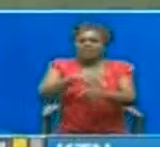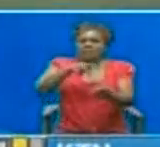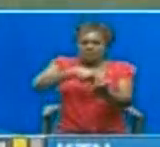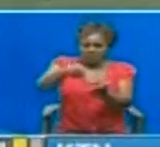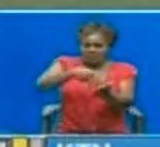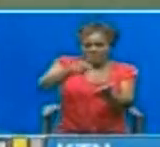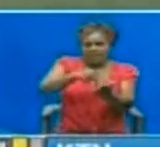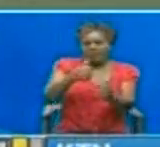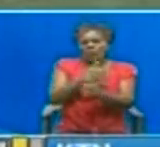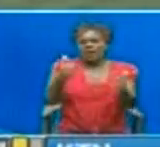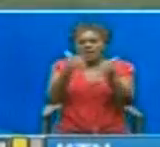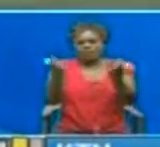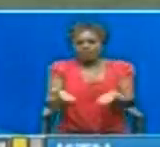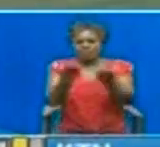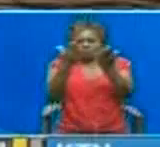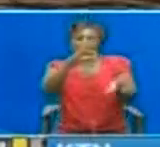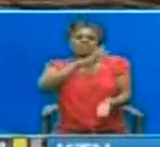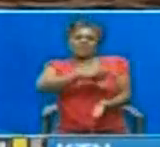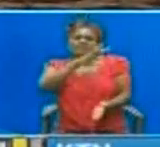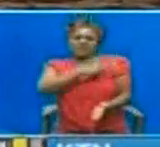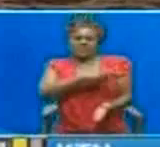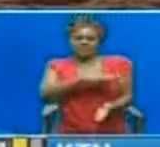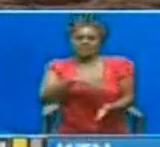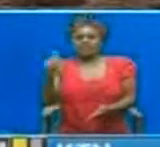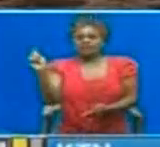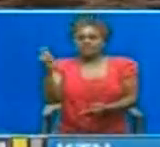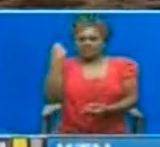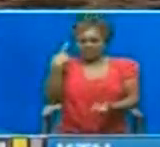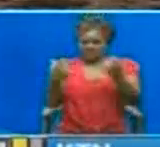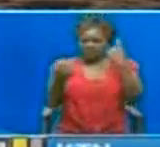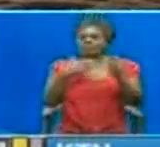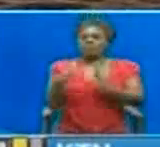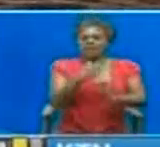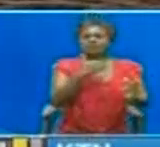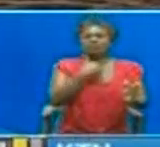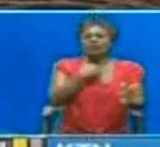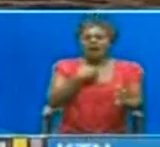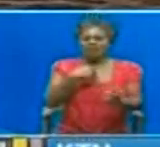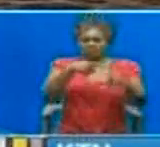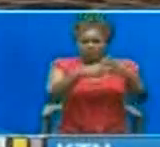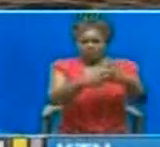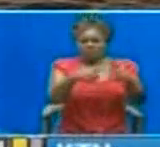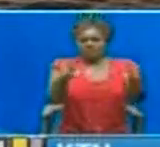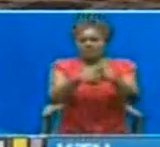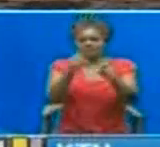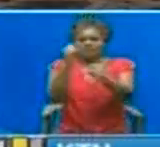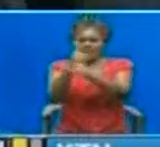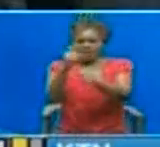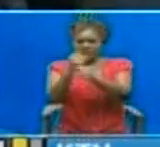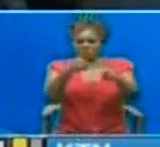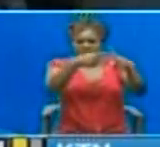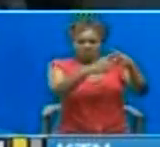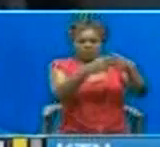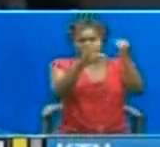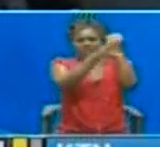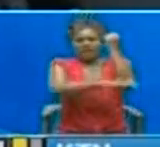their produce, lifting the sector's fortunes. The tea agency plans to install orthodox processing lines in 11 tea factories across